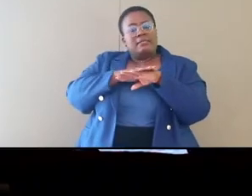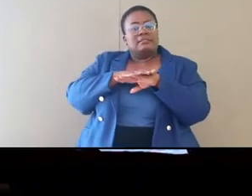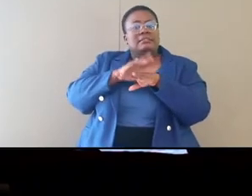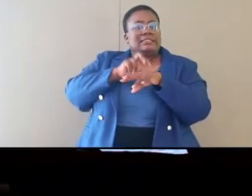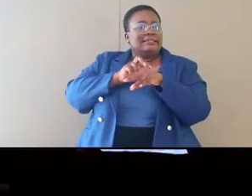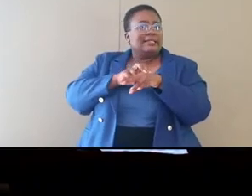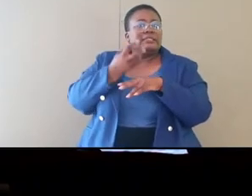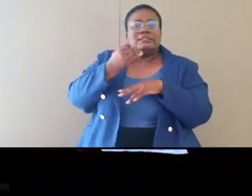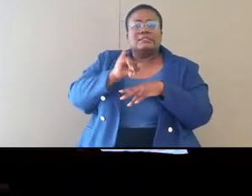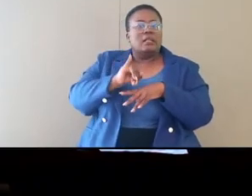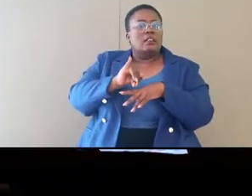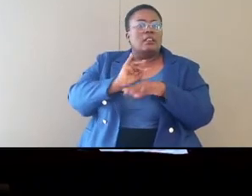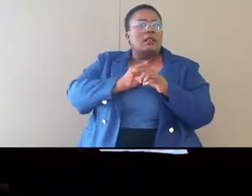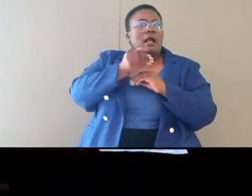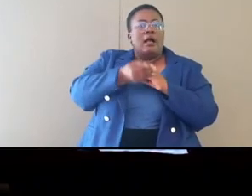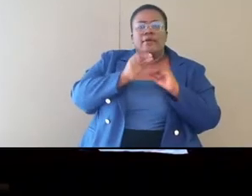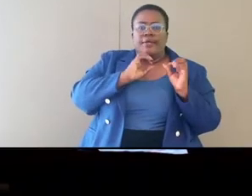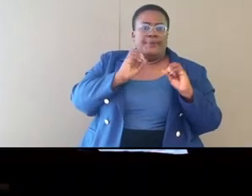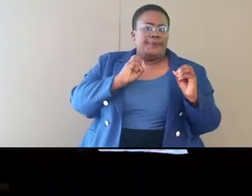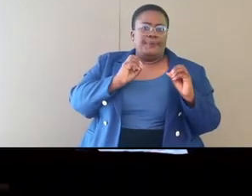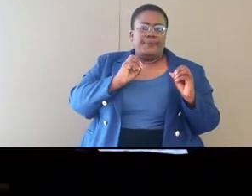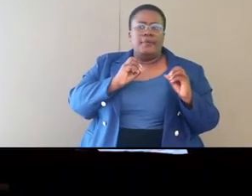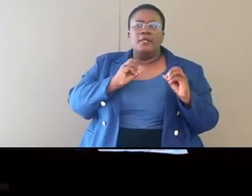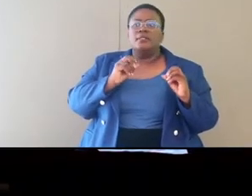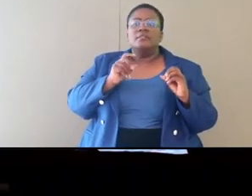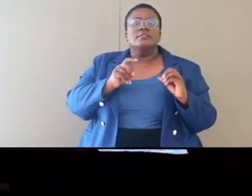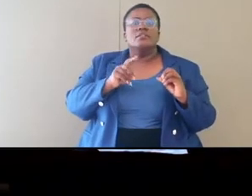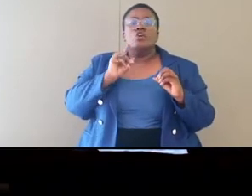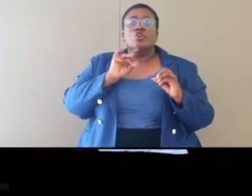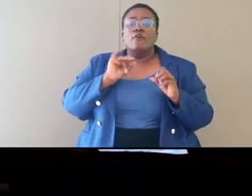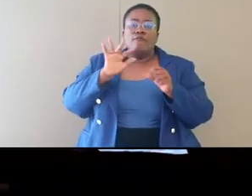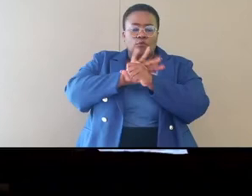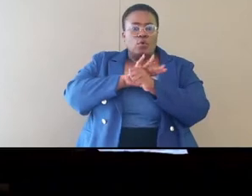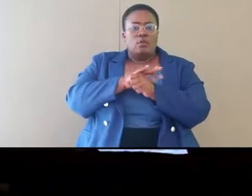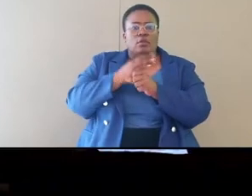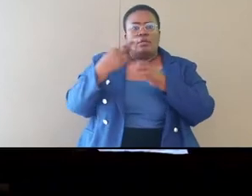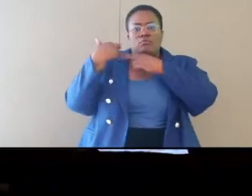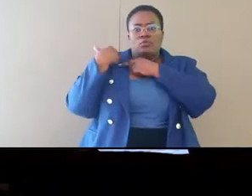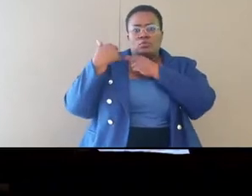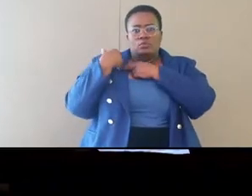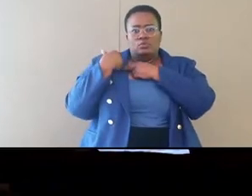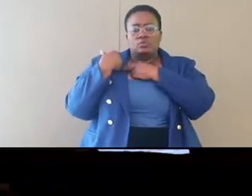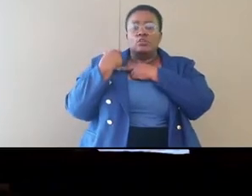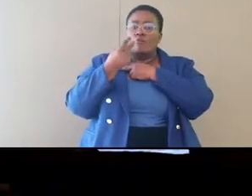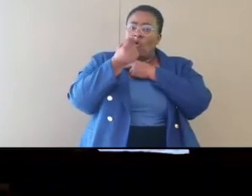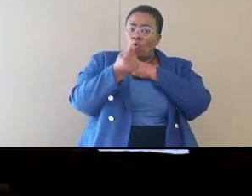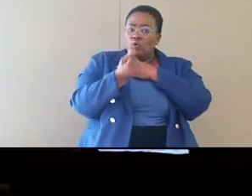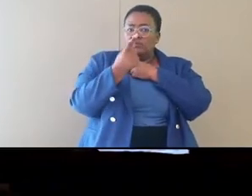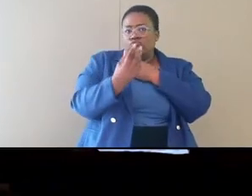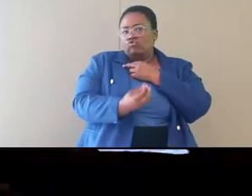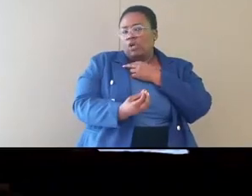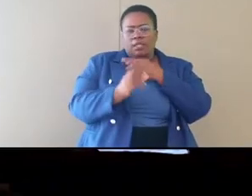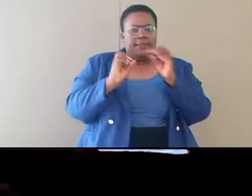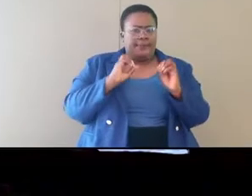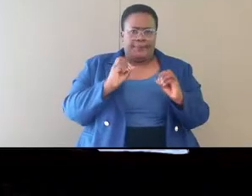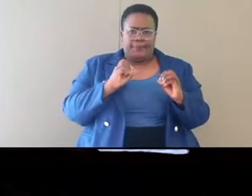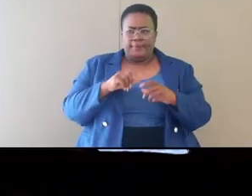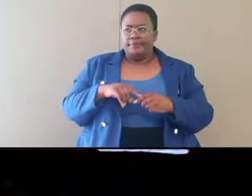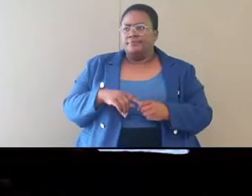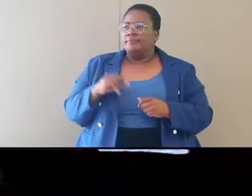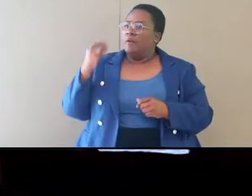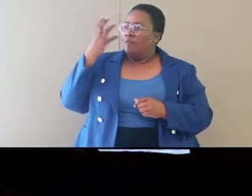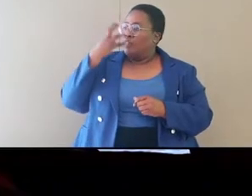be covered. So it's still complementary. It's not over the full responsibility of the cost of the child. The beauty of this